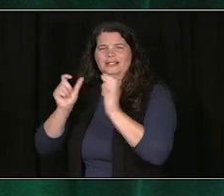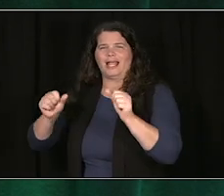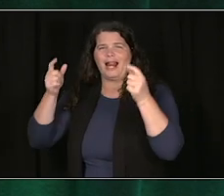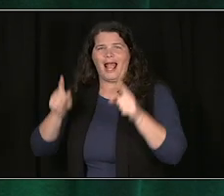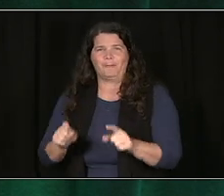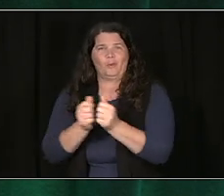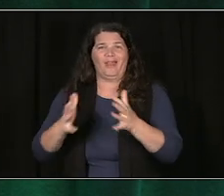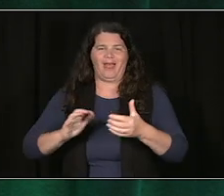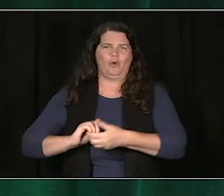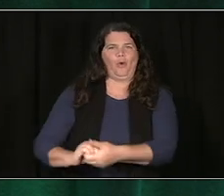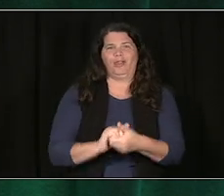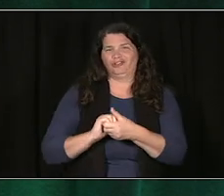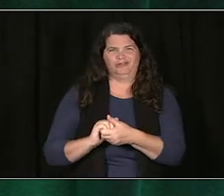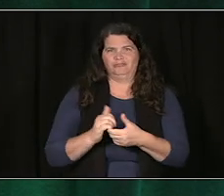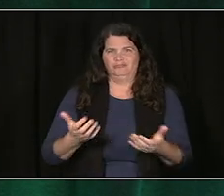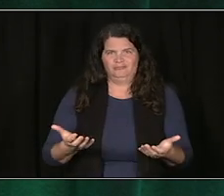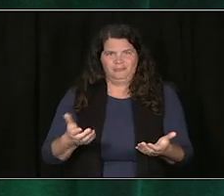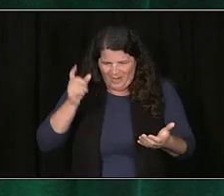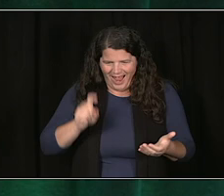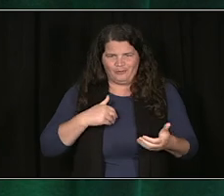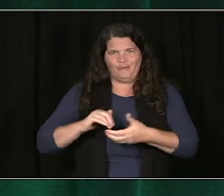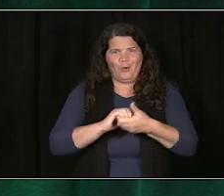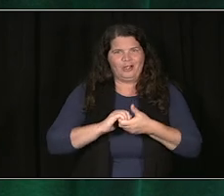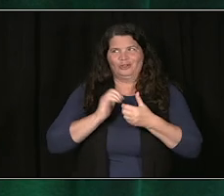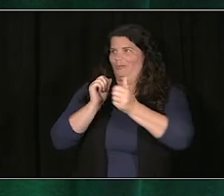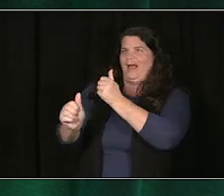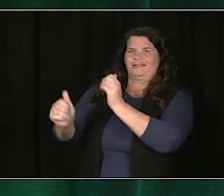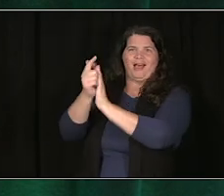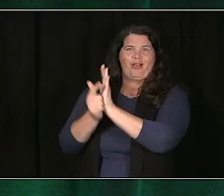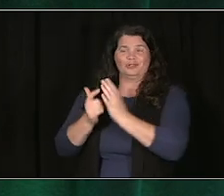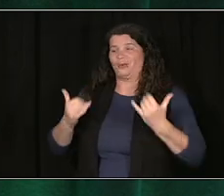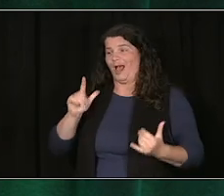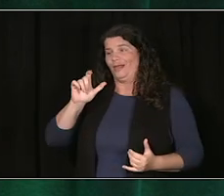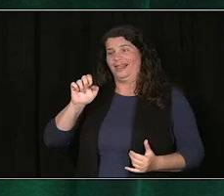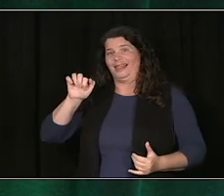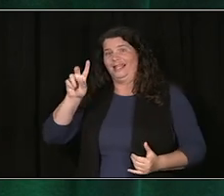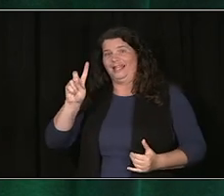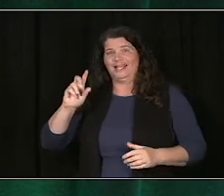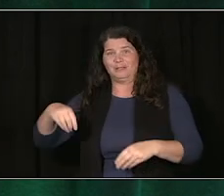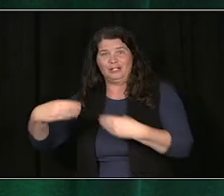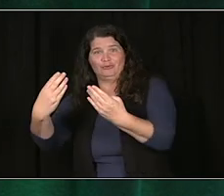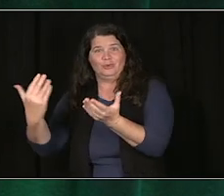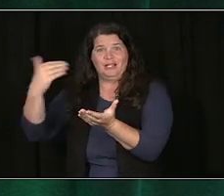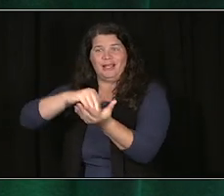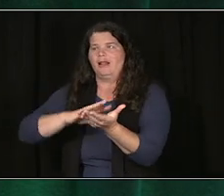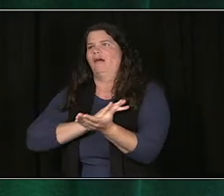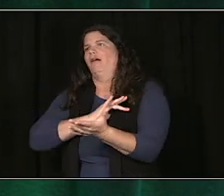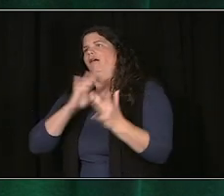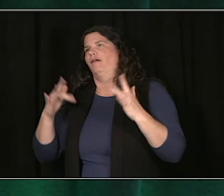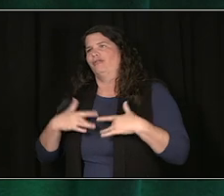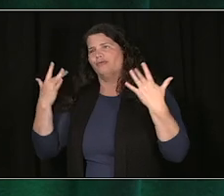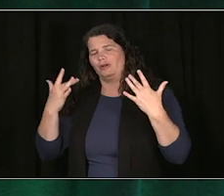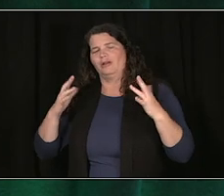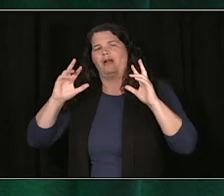really excited to see where the LEAD resolution goes now that it's reintroduced and how we can be a part of it and how hopefully